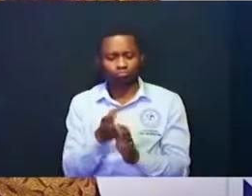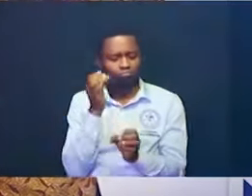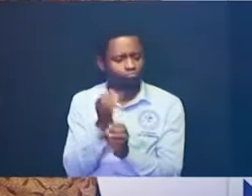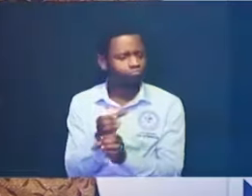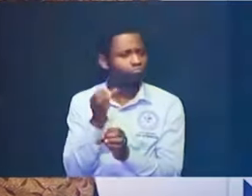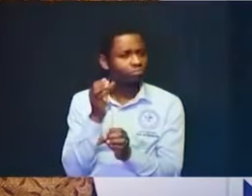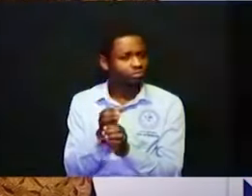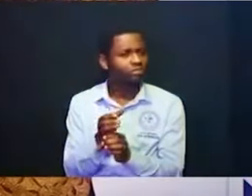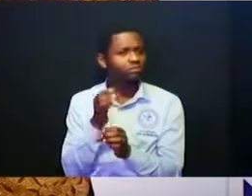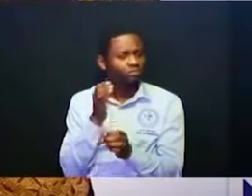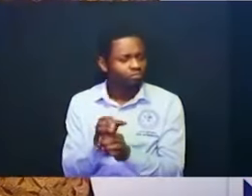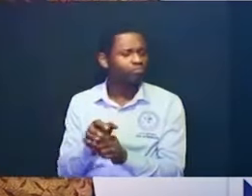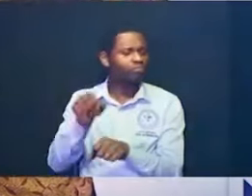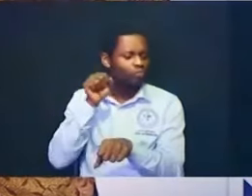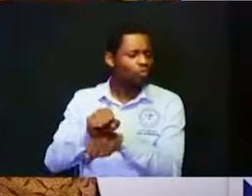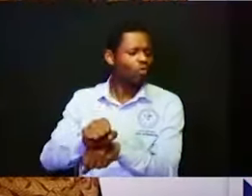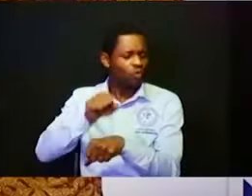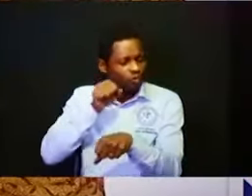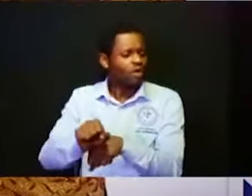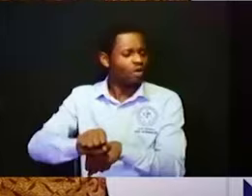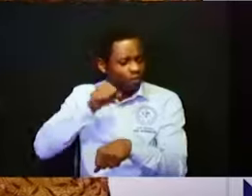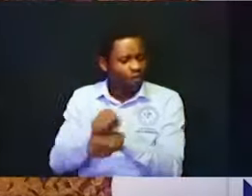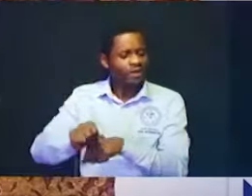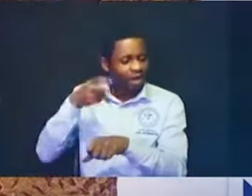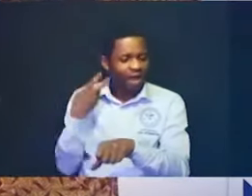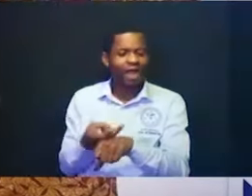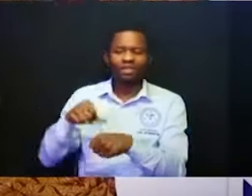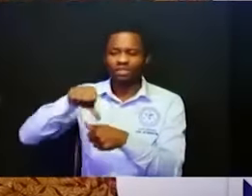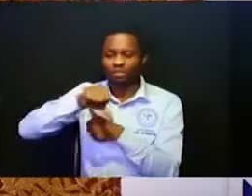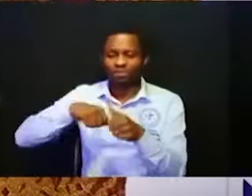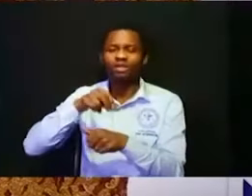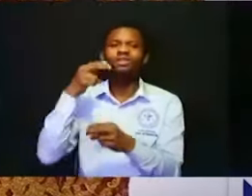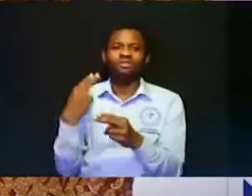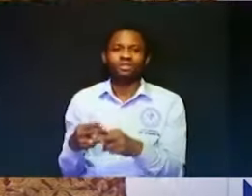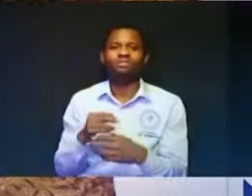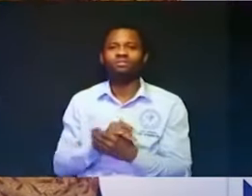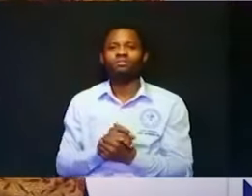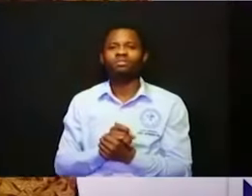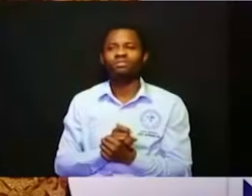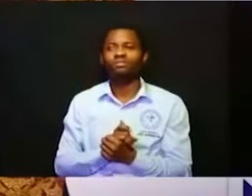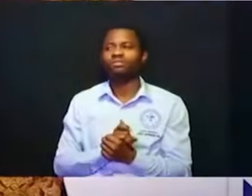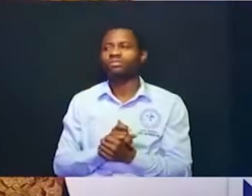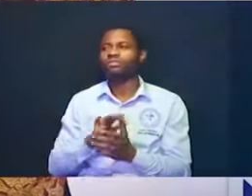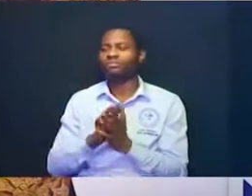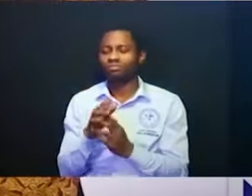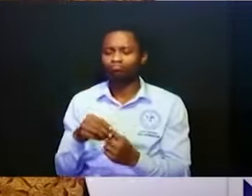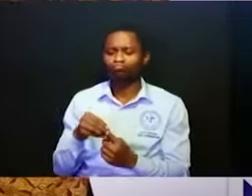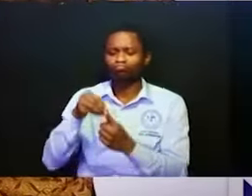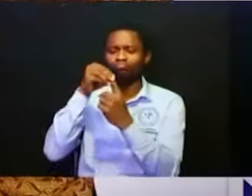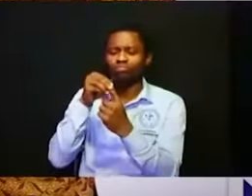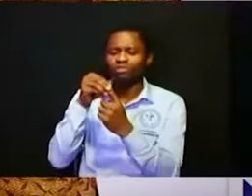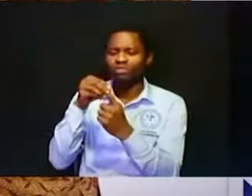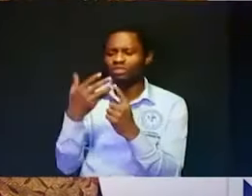deliberately invest in our names. Anunti esese ye bom ode ne ye hyeda ye din hu kua as a unique entity on earth.